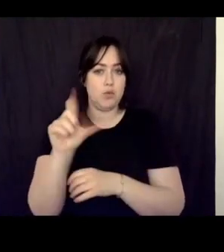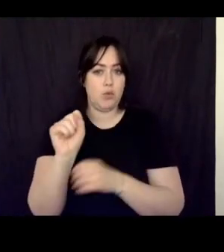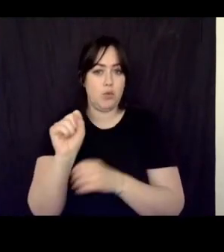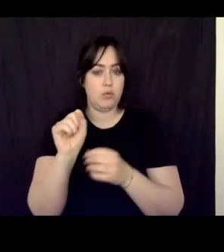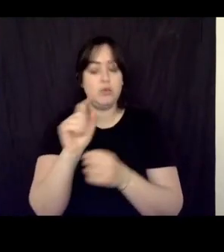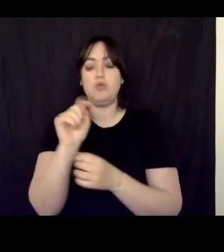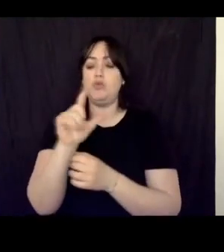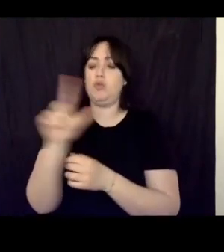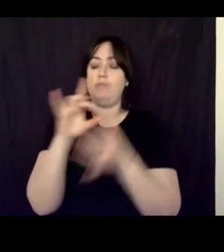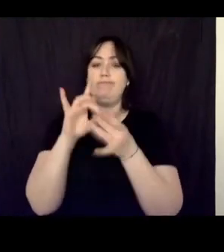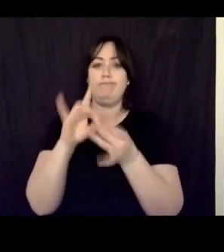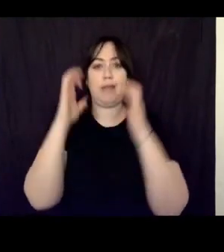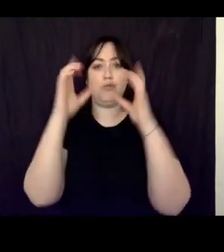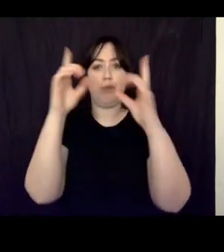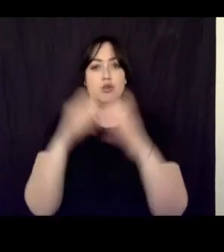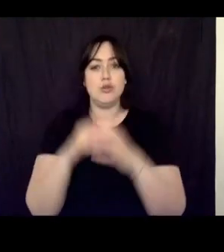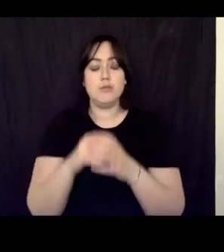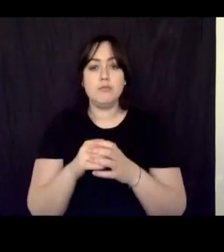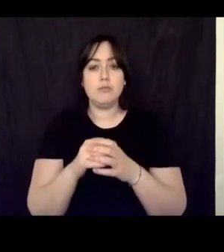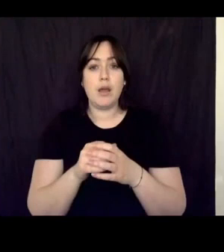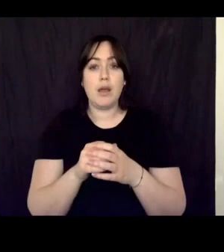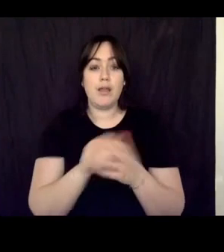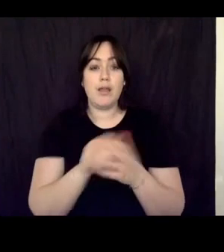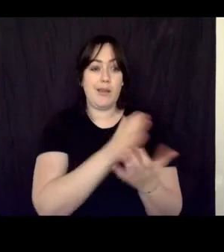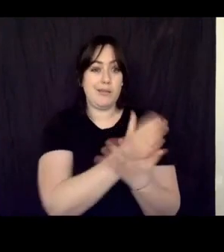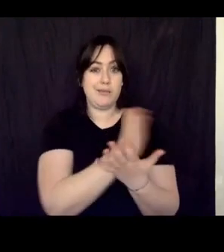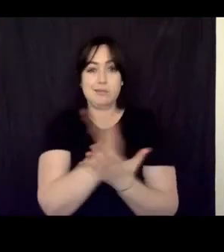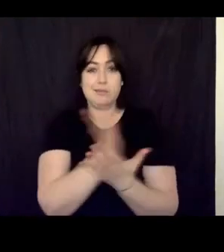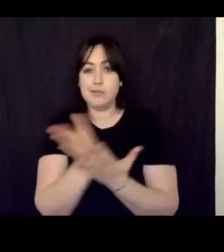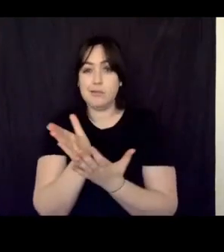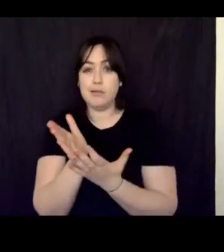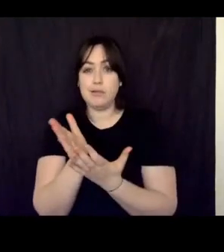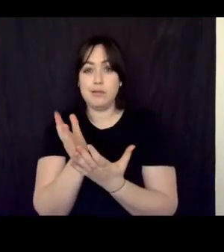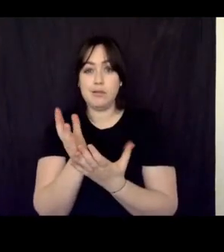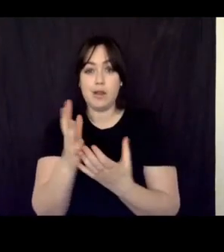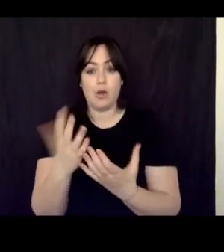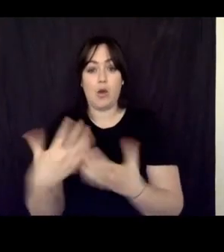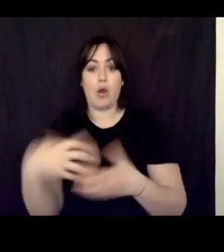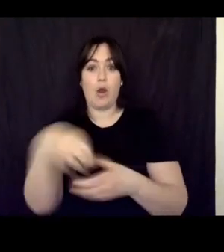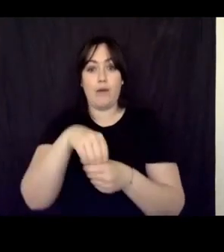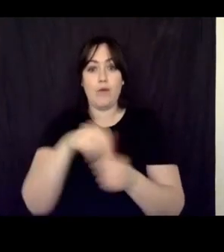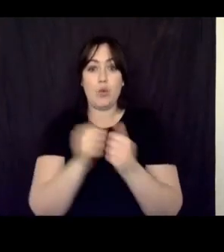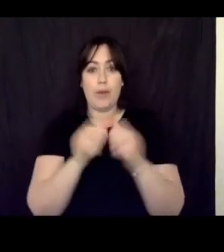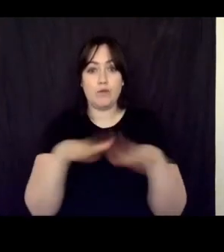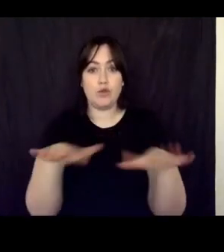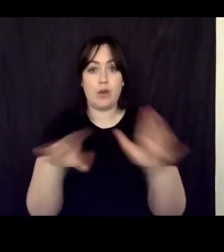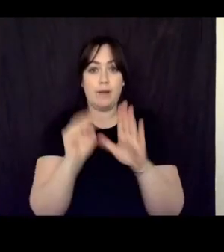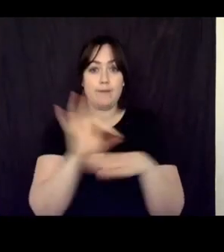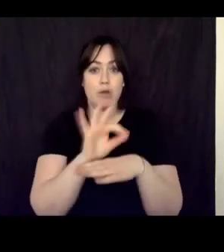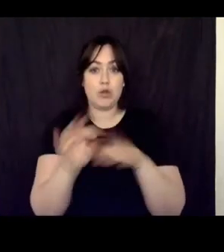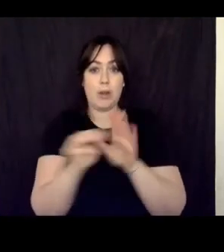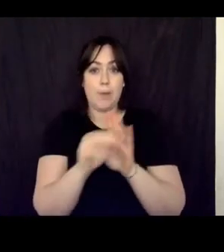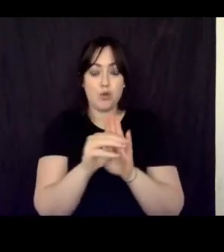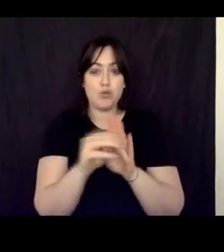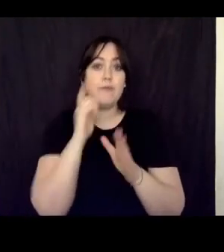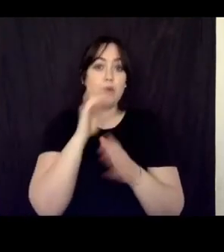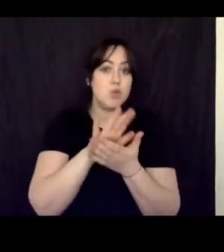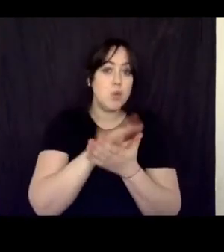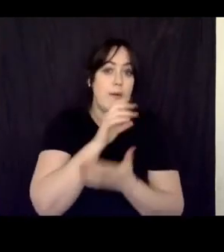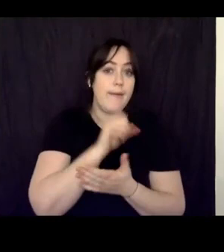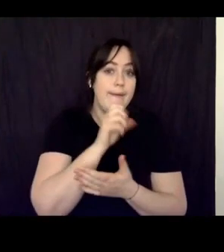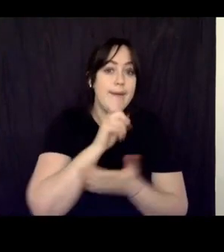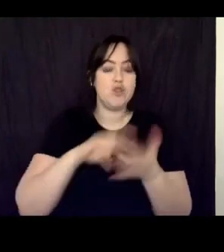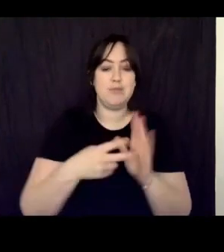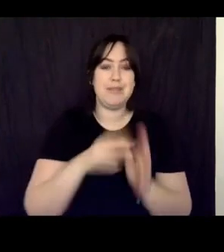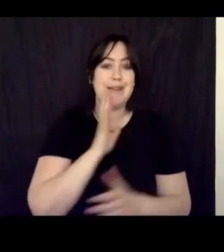are covered in the child functioning module for children of school age, so children age 5 to 17, goes from the